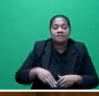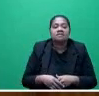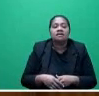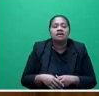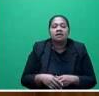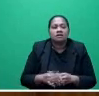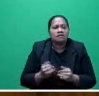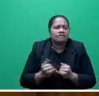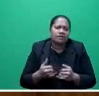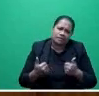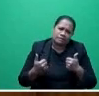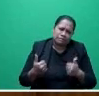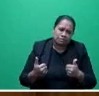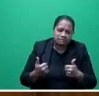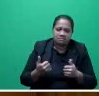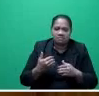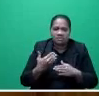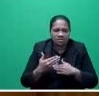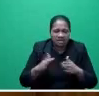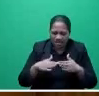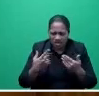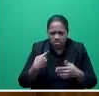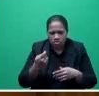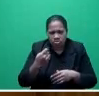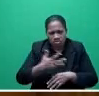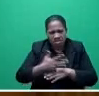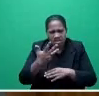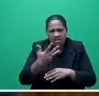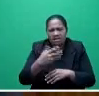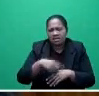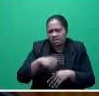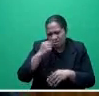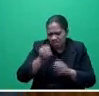are so good at walking out, it's almost 9 p.m., they can go home and rest.